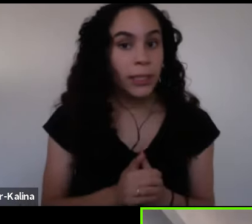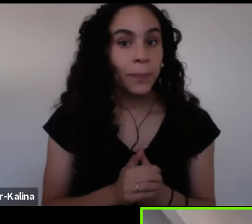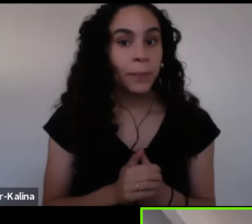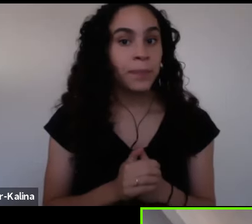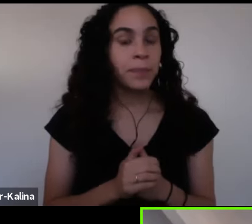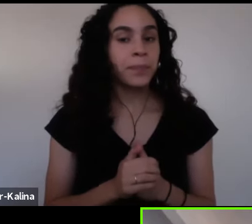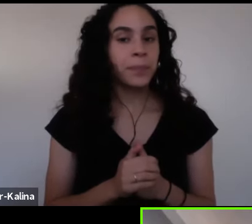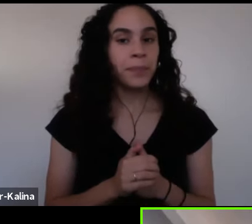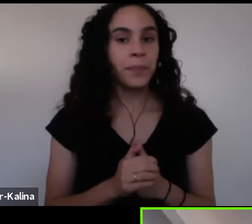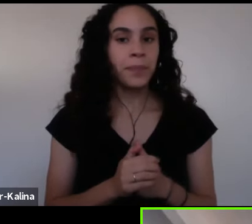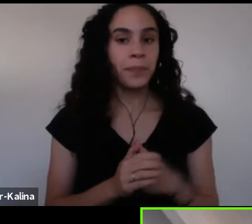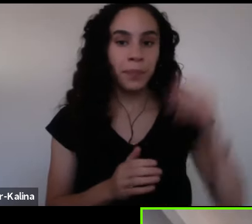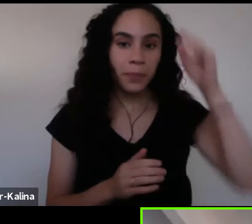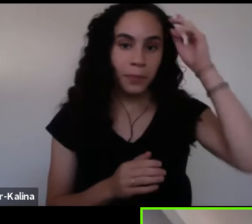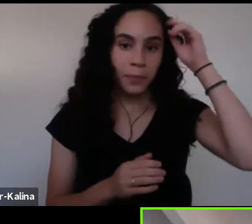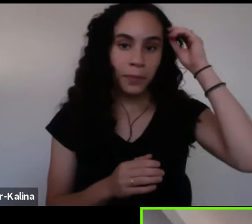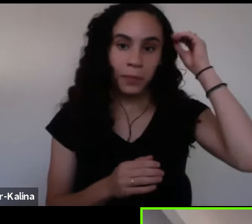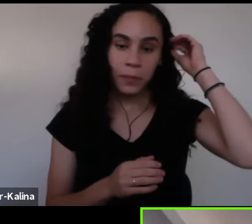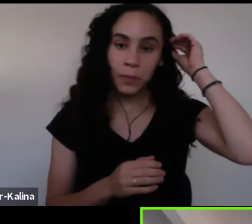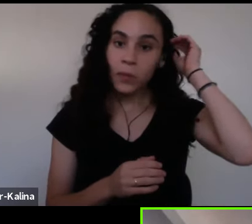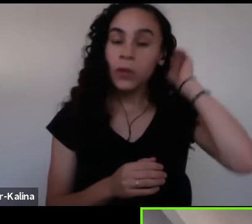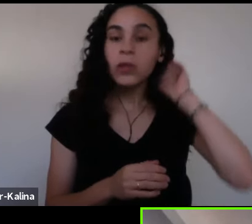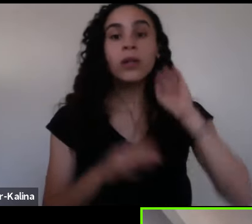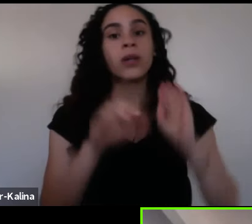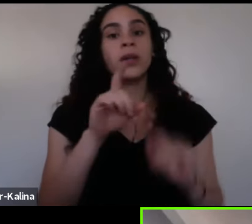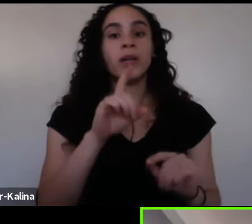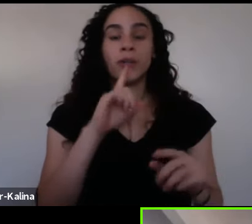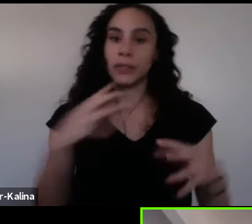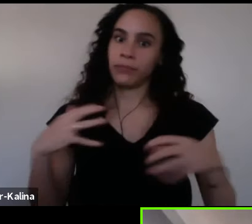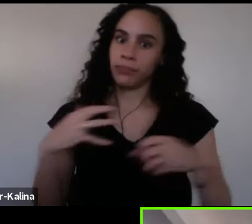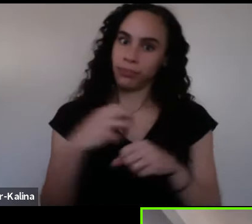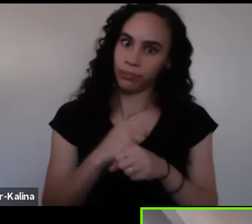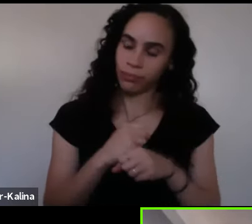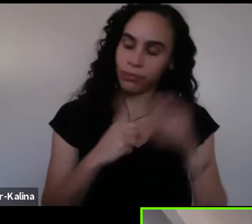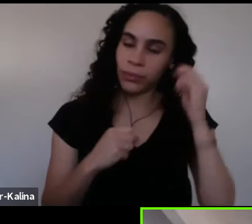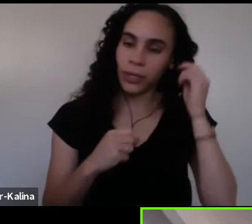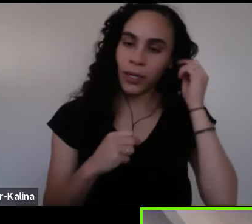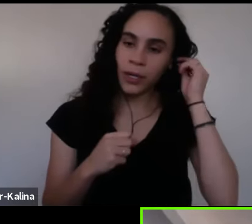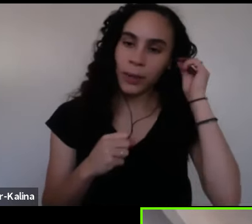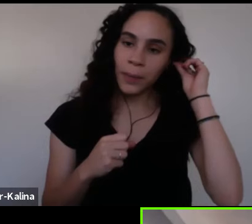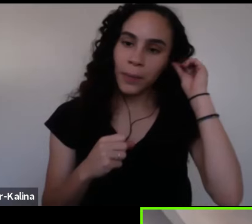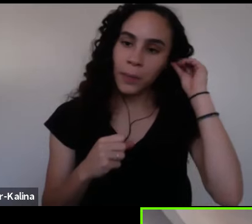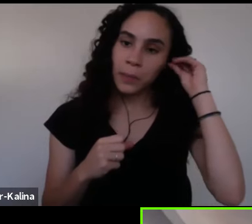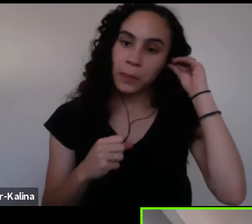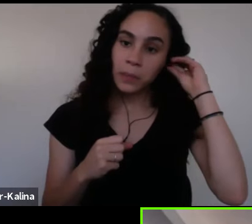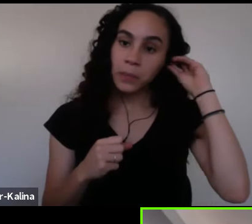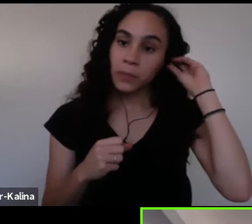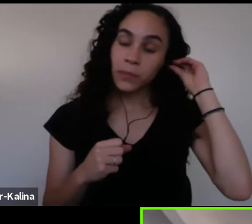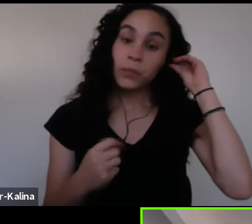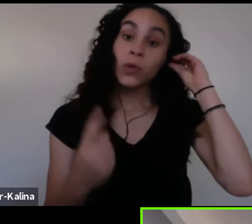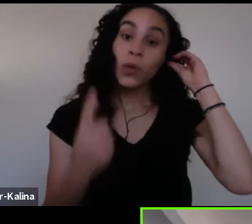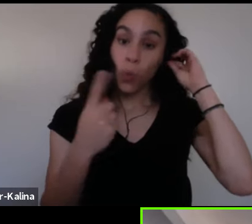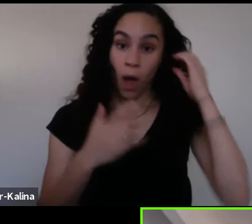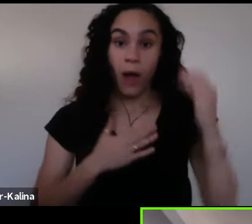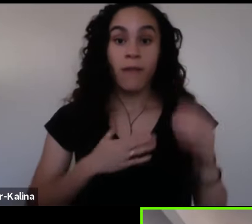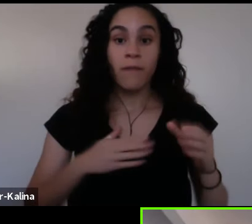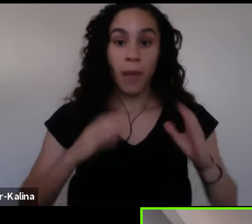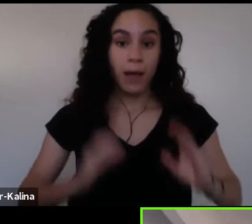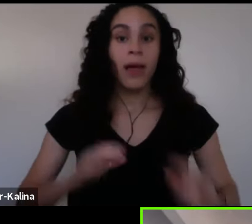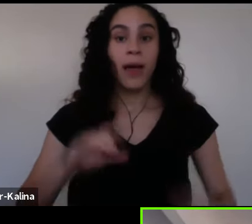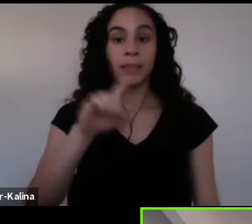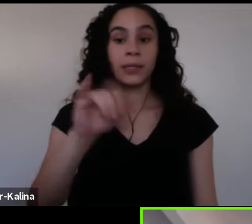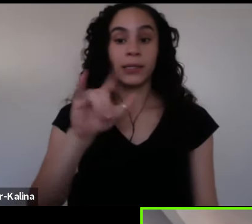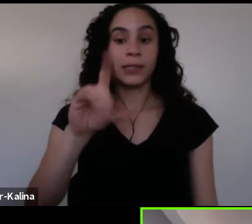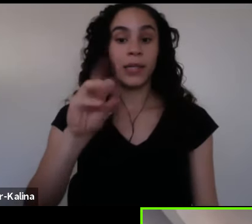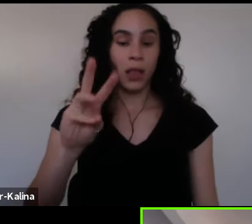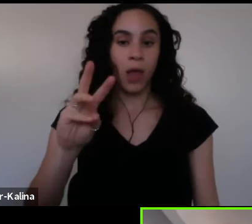And again, very long story short, one of my clients was Zillow Group. And one of my